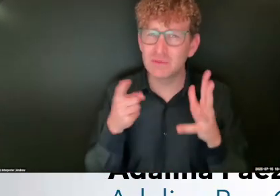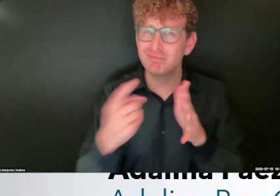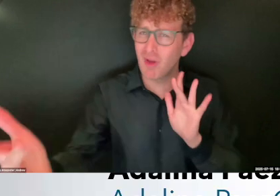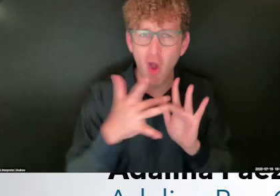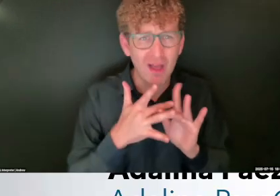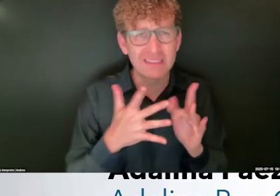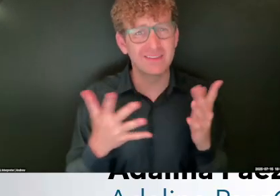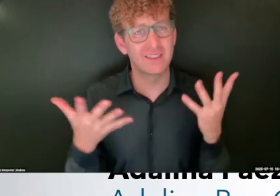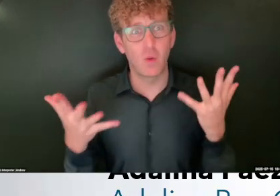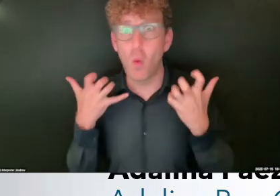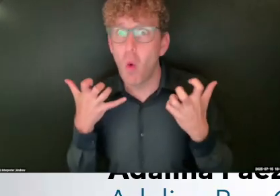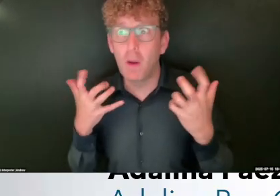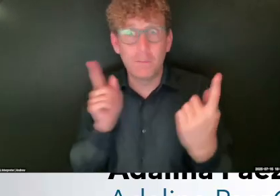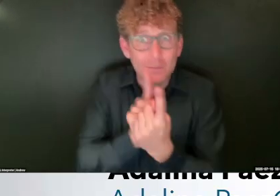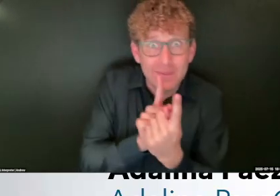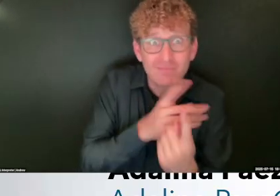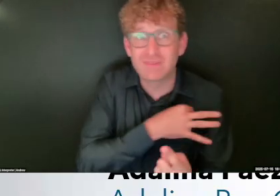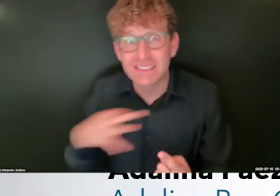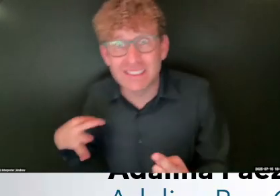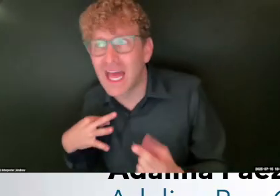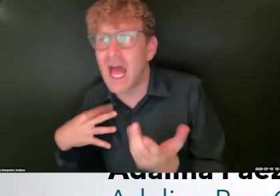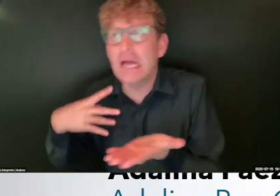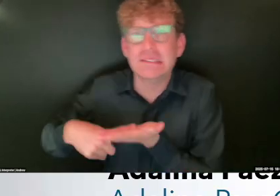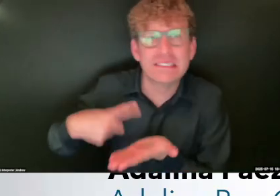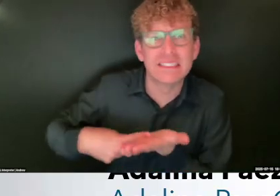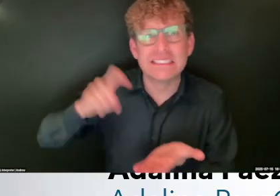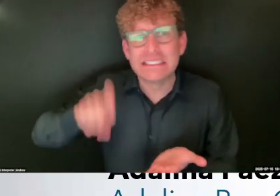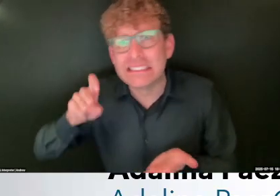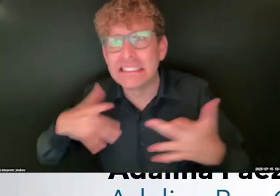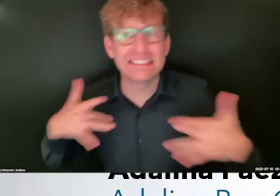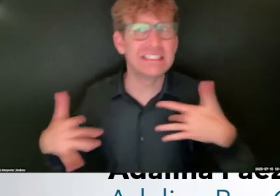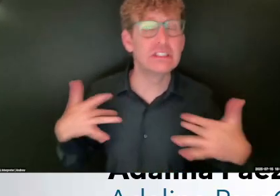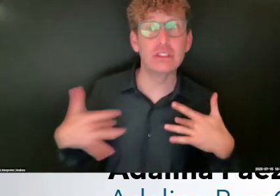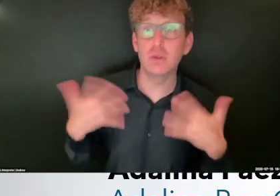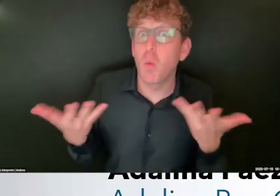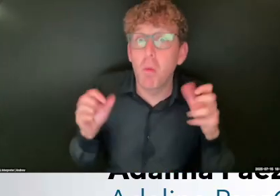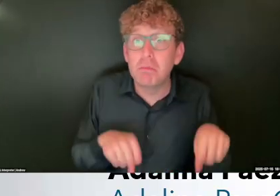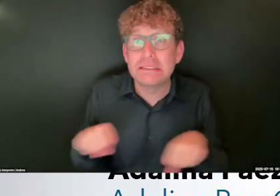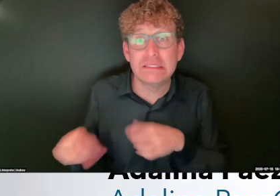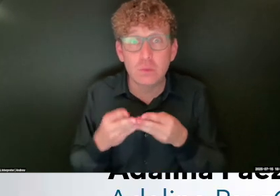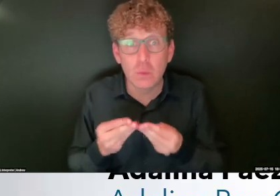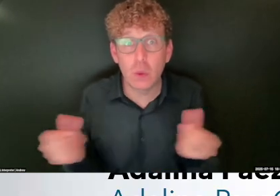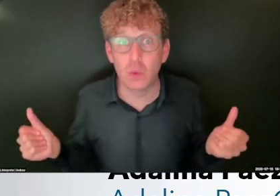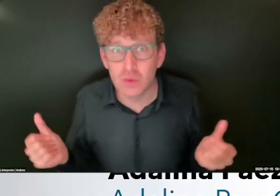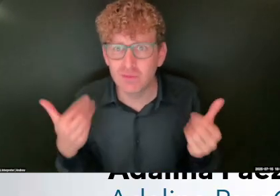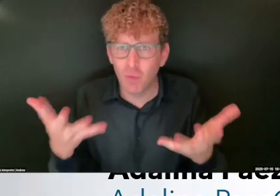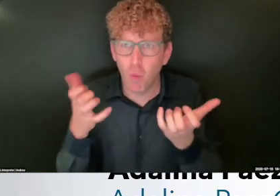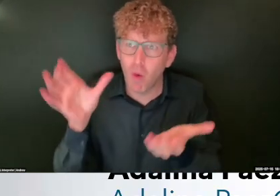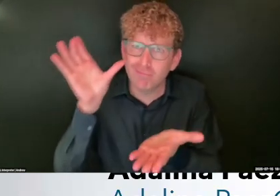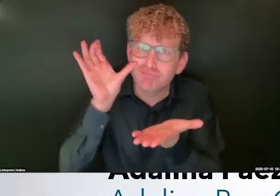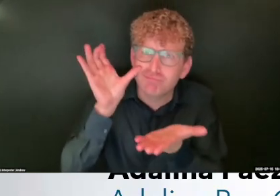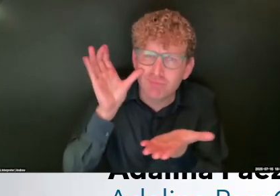to discuss your needs, concerns, or even potential solutions. We'd love to hear from you. We have